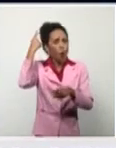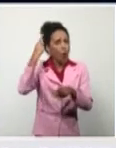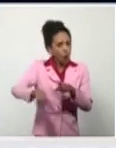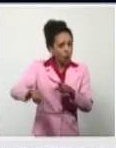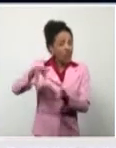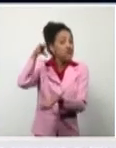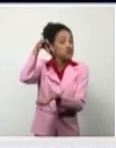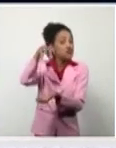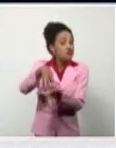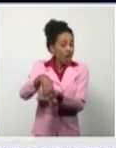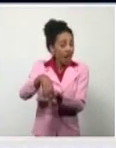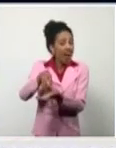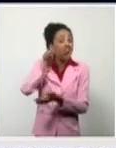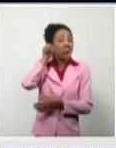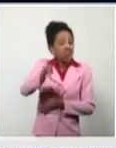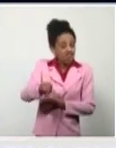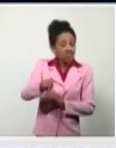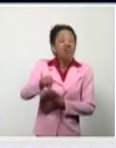was